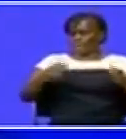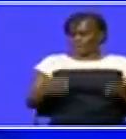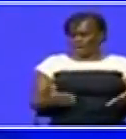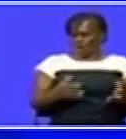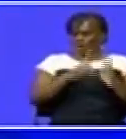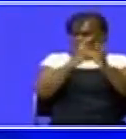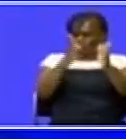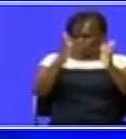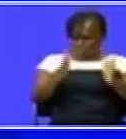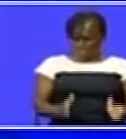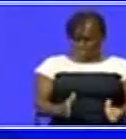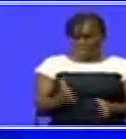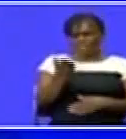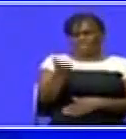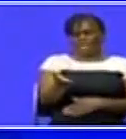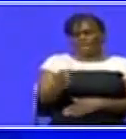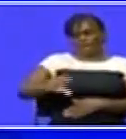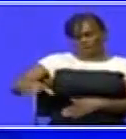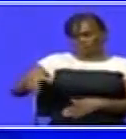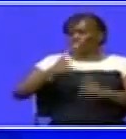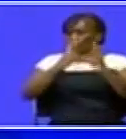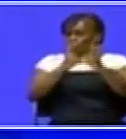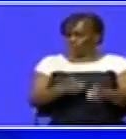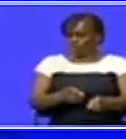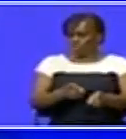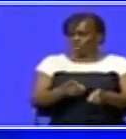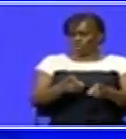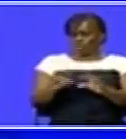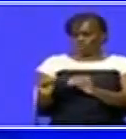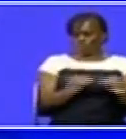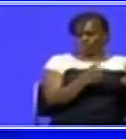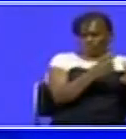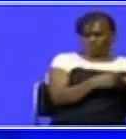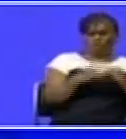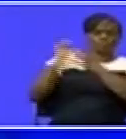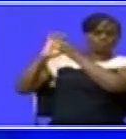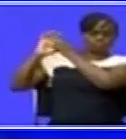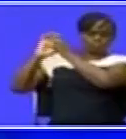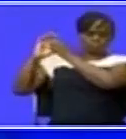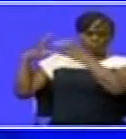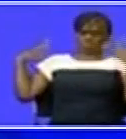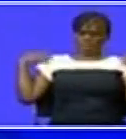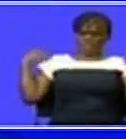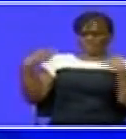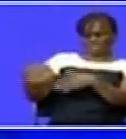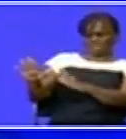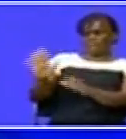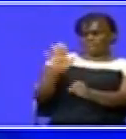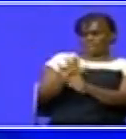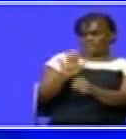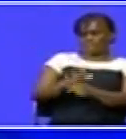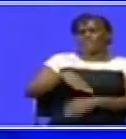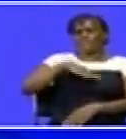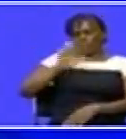health reporter Sharon Wamanyi was in the county and now reports on the move from harmful cultural delivery practices that has seen many lives